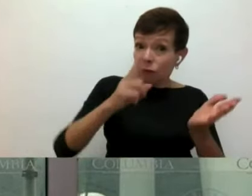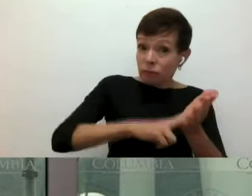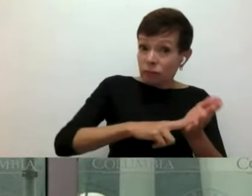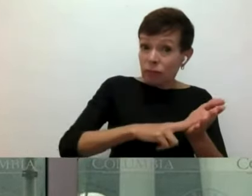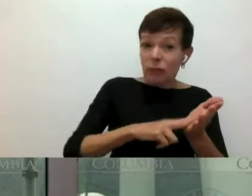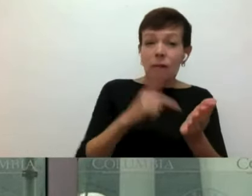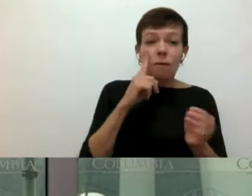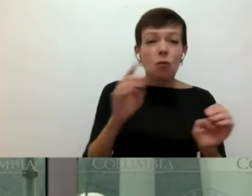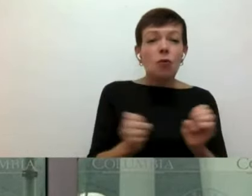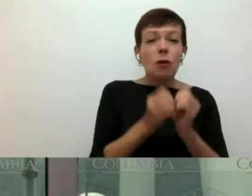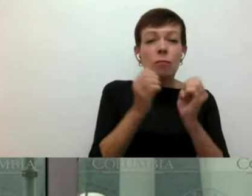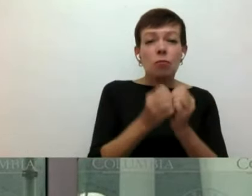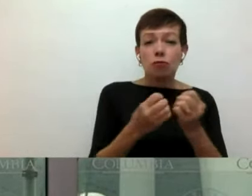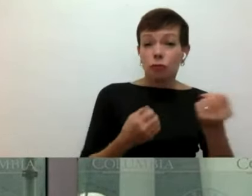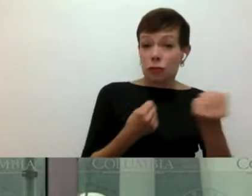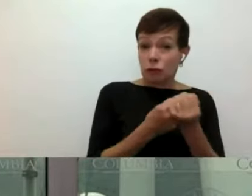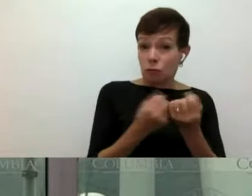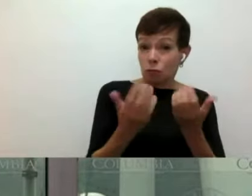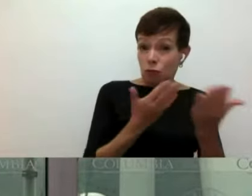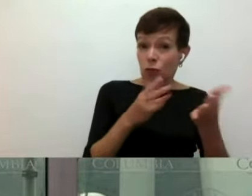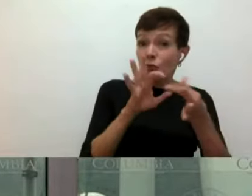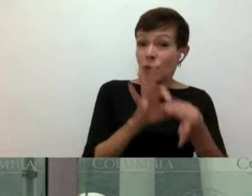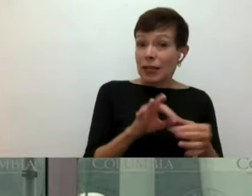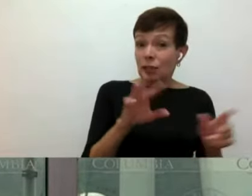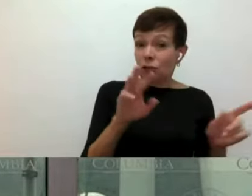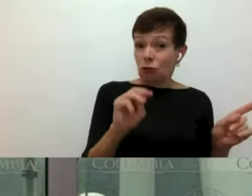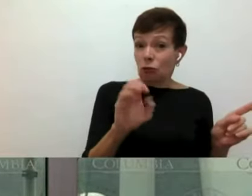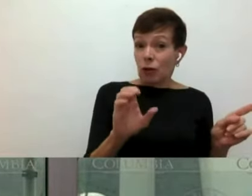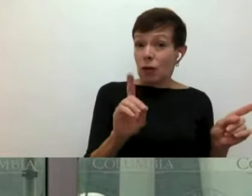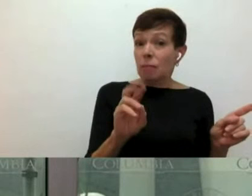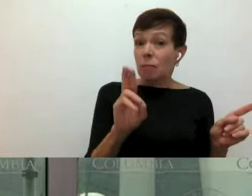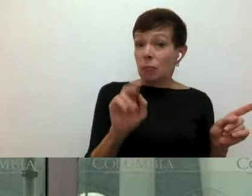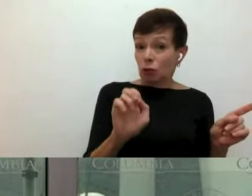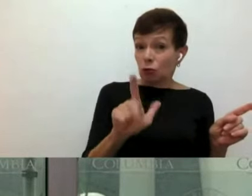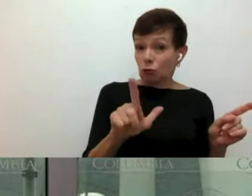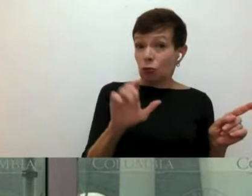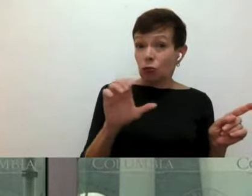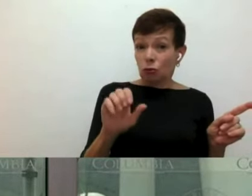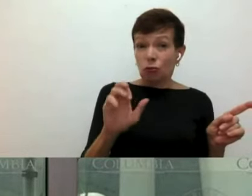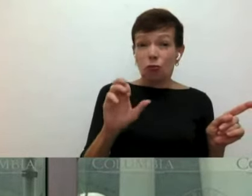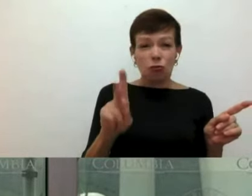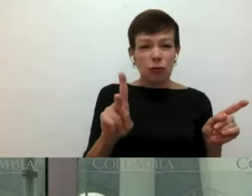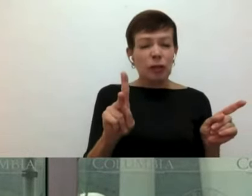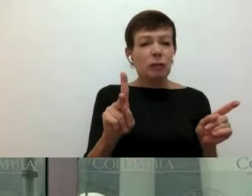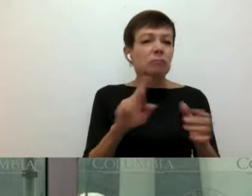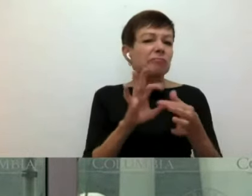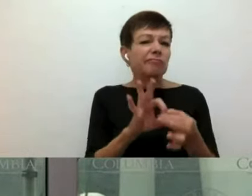than 10,000 people registered for emergency support services in relation to the McDougall Creek